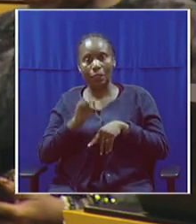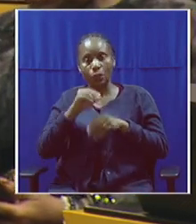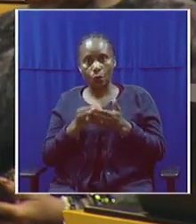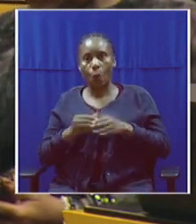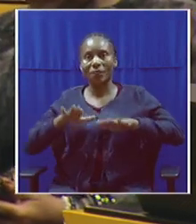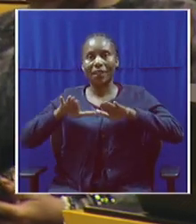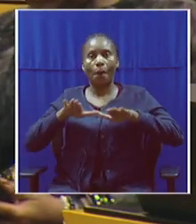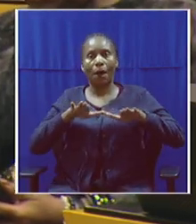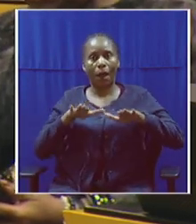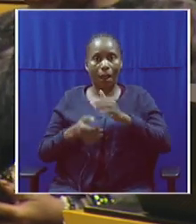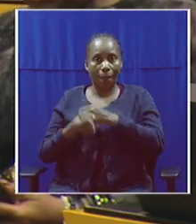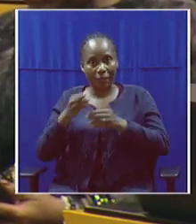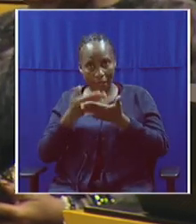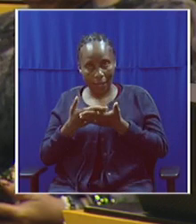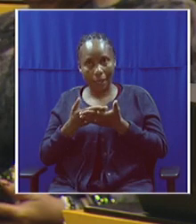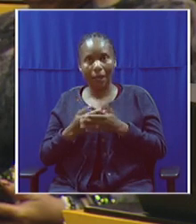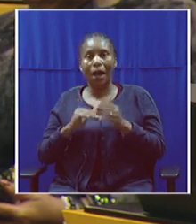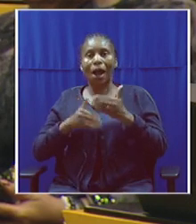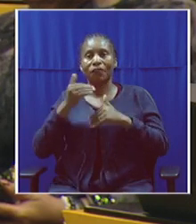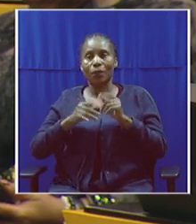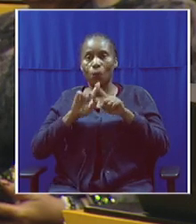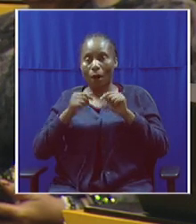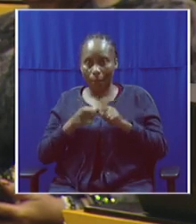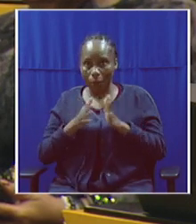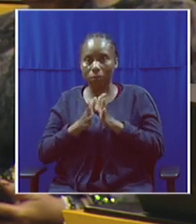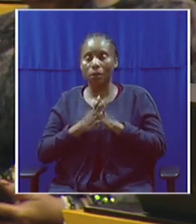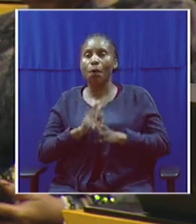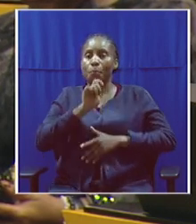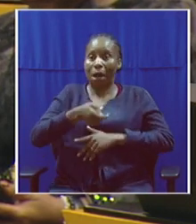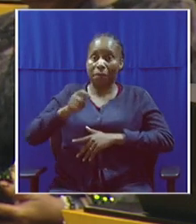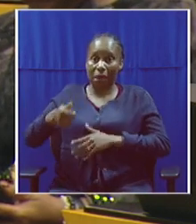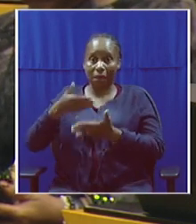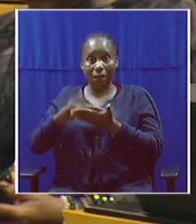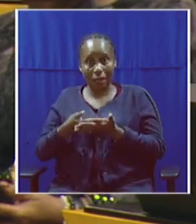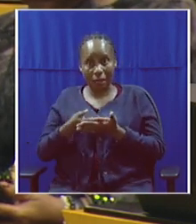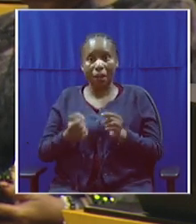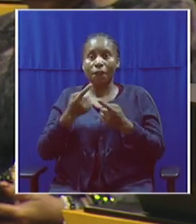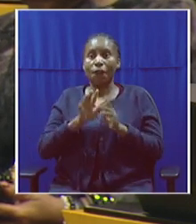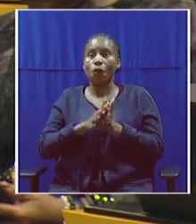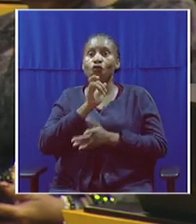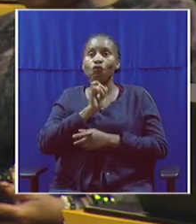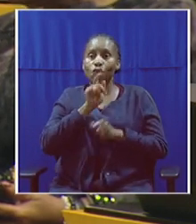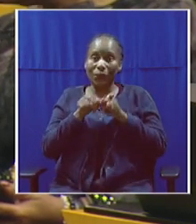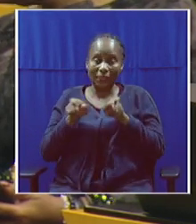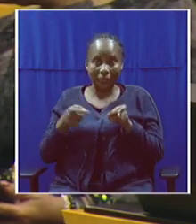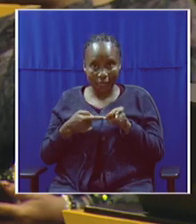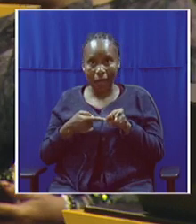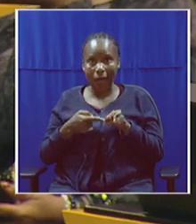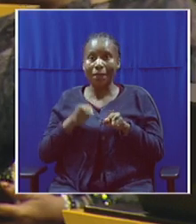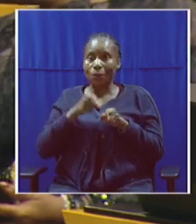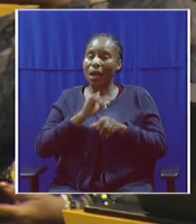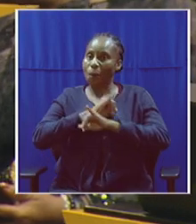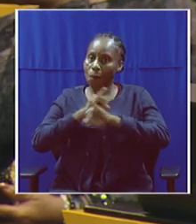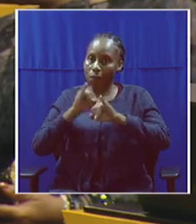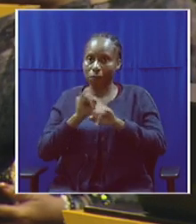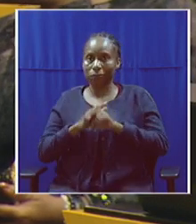escom then we can talk of administered prices for customers where intensive consumers of